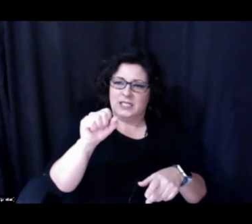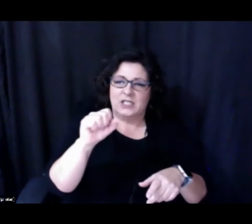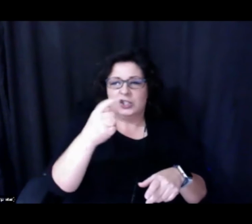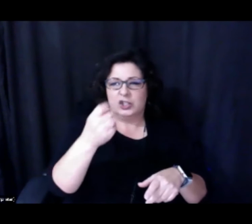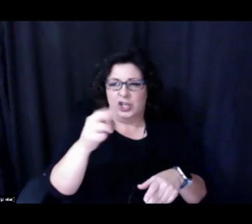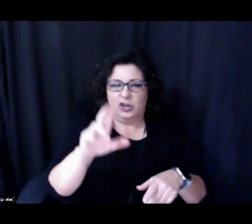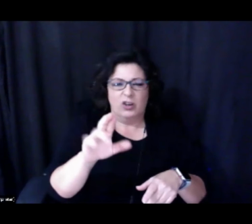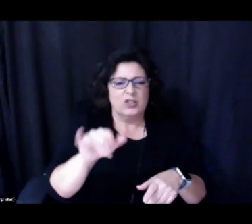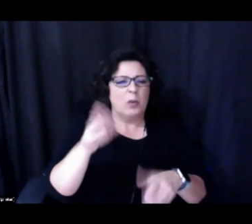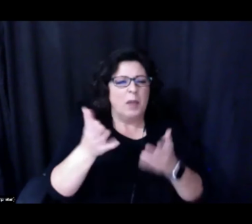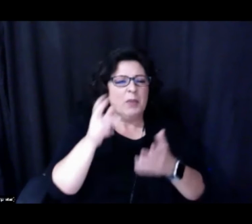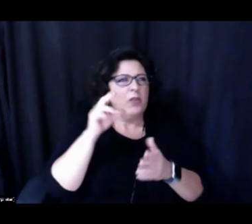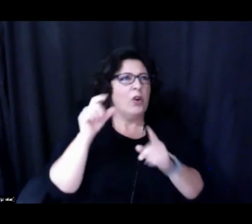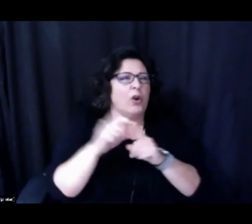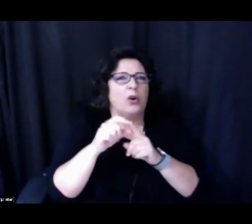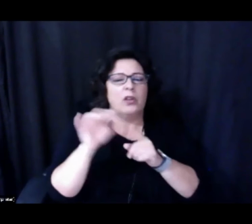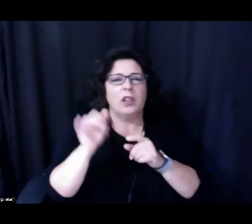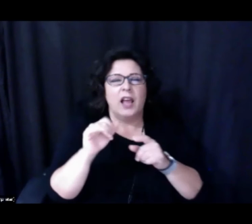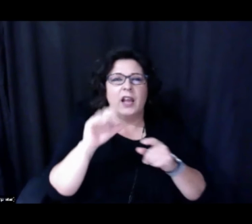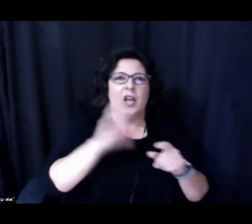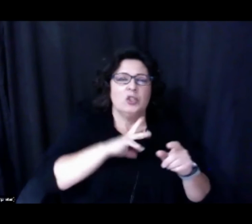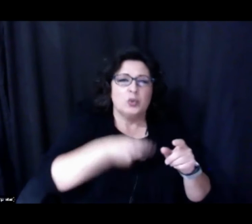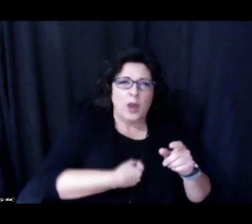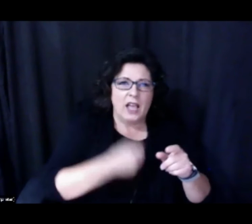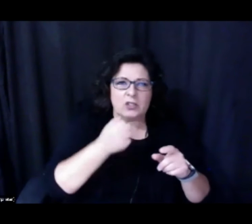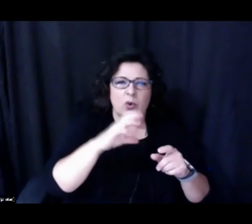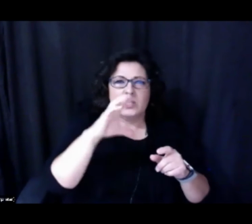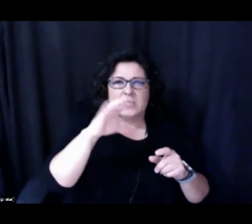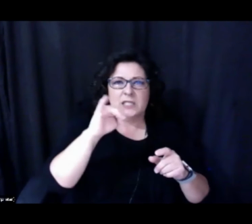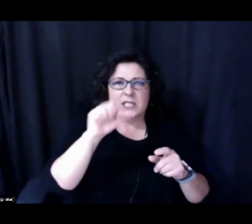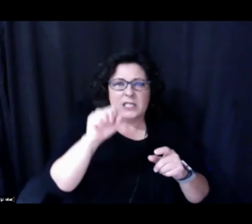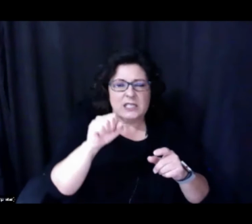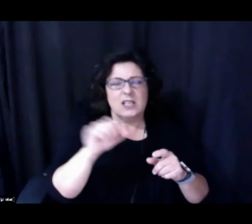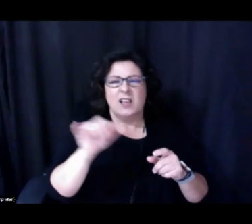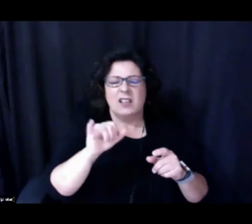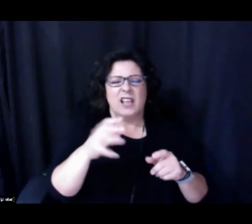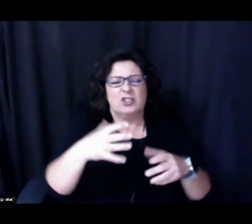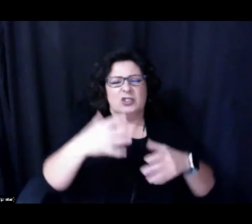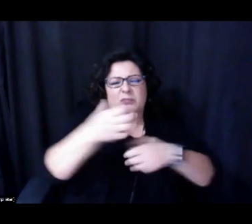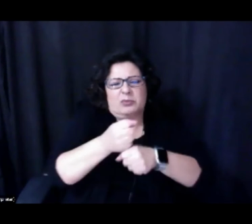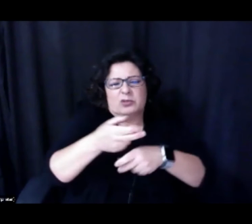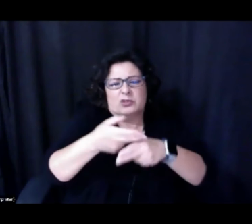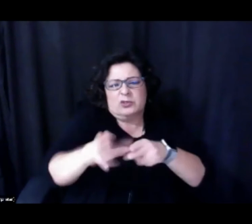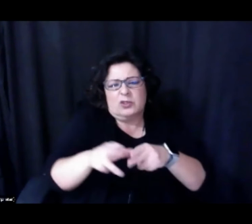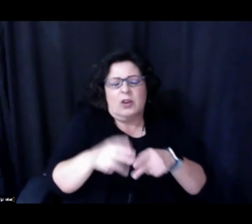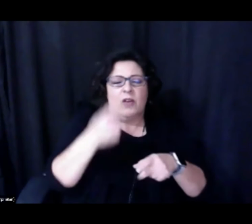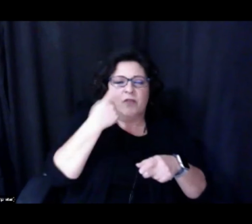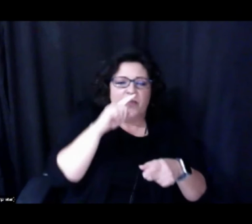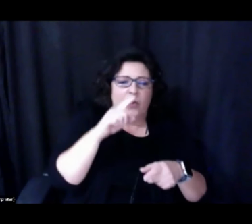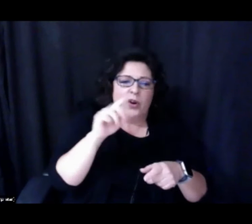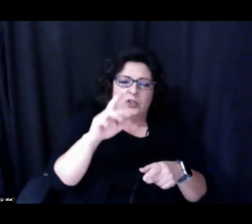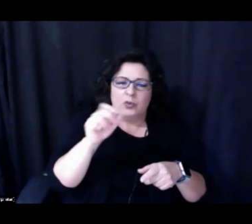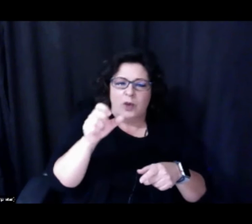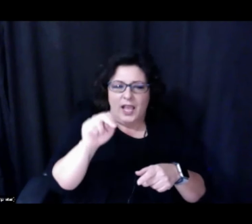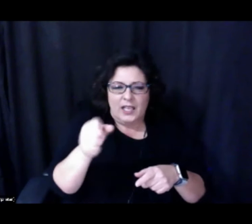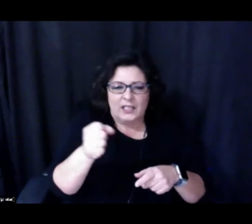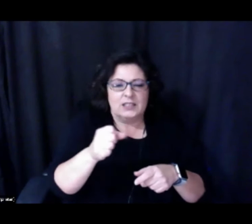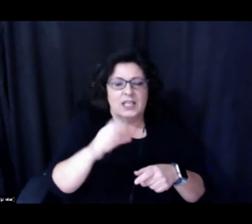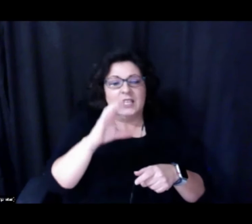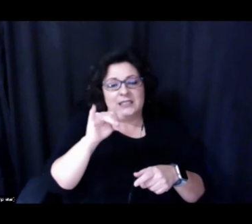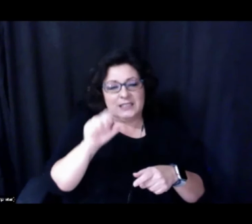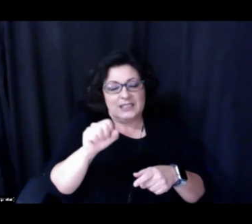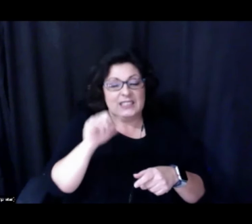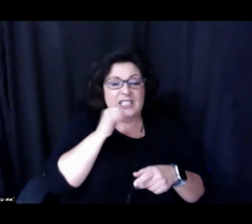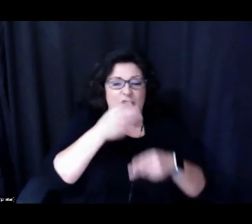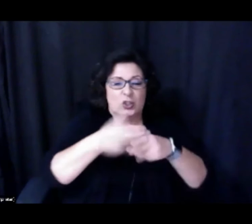have heard terms like trans or cis before. So trans is just the shortened version of transgender, and cis is the shortened version